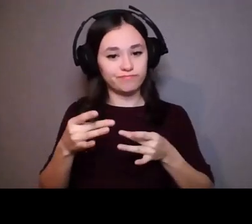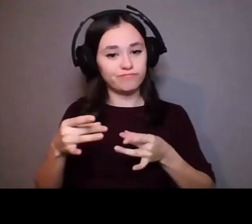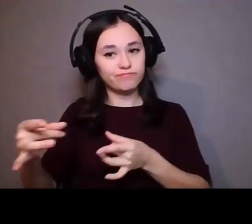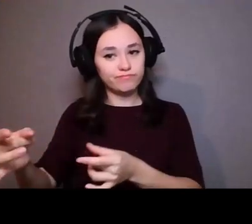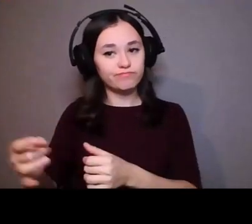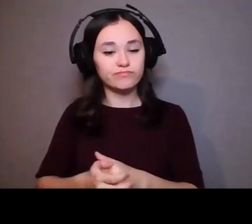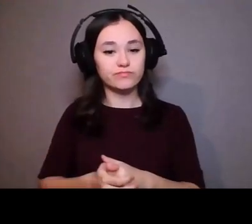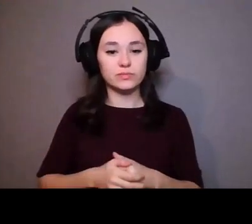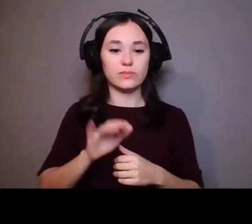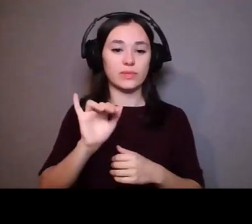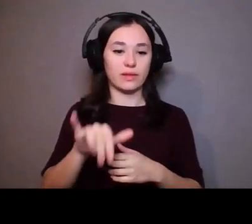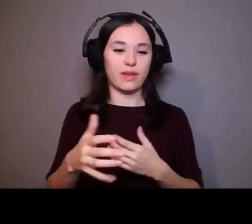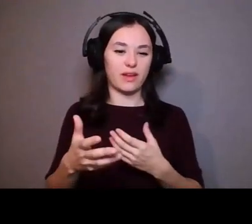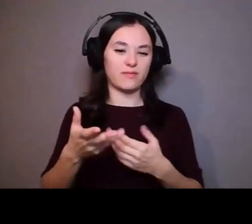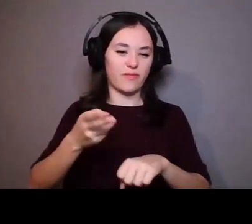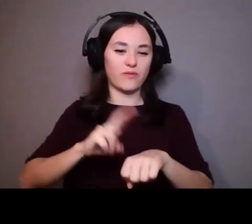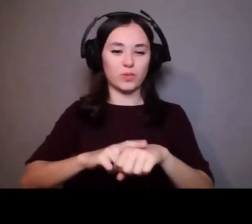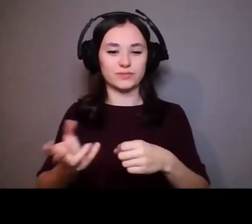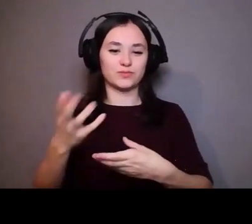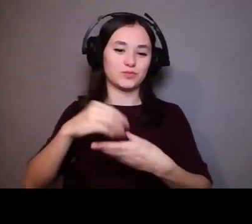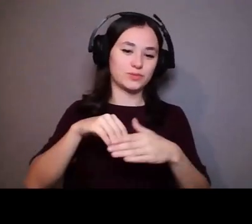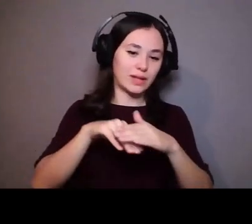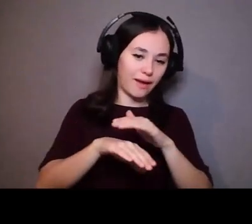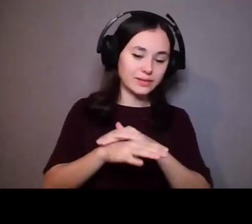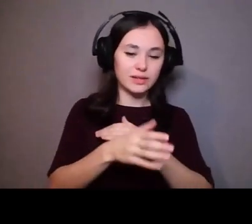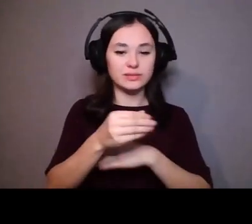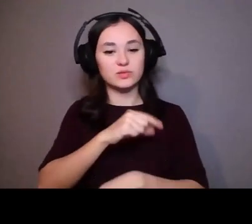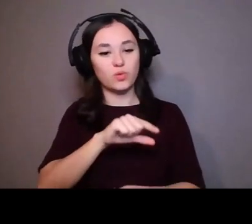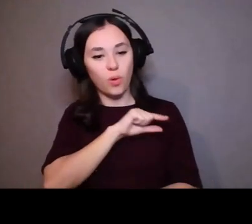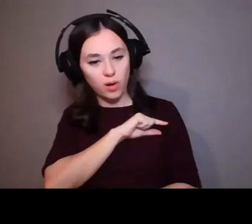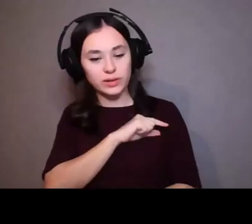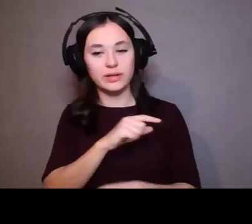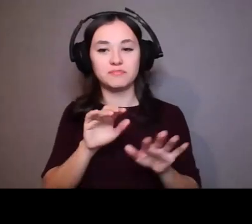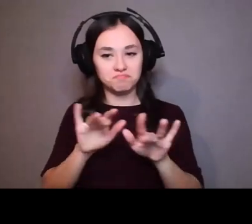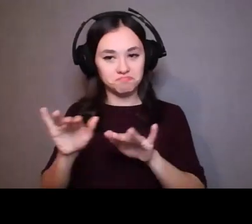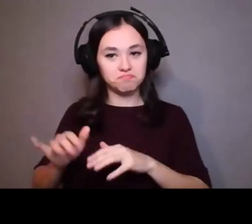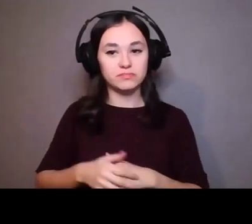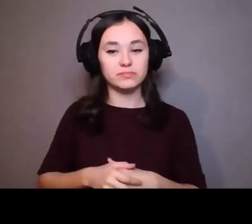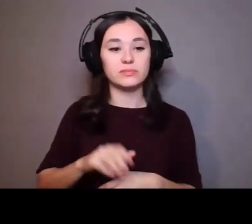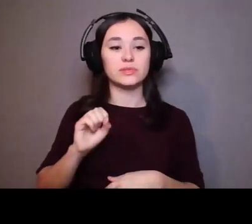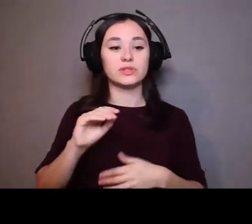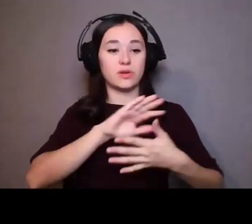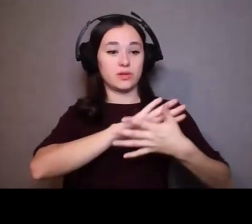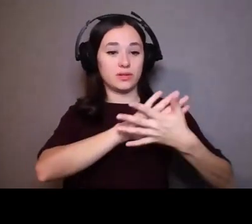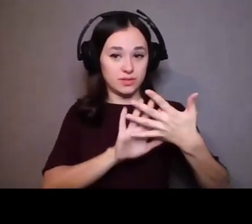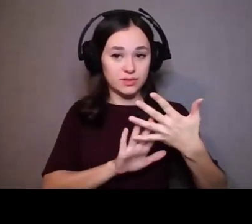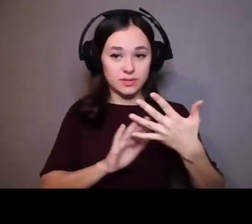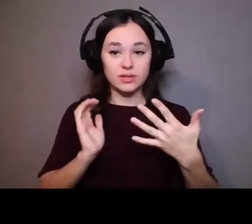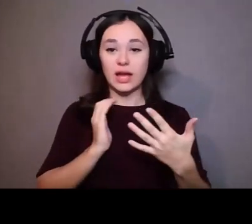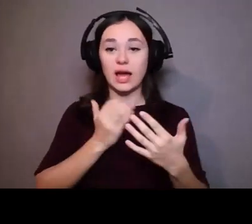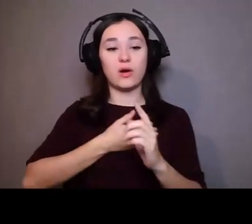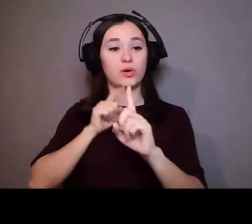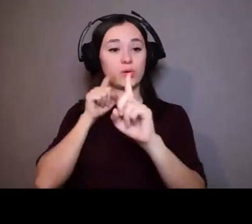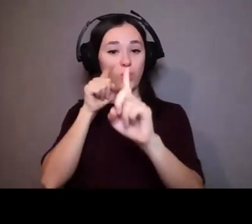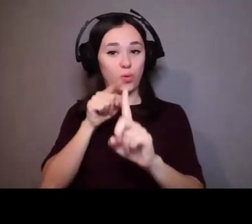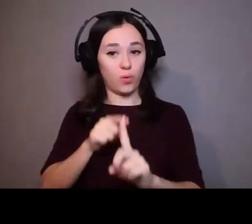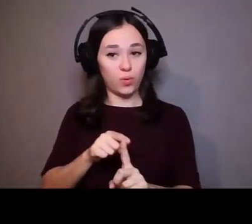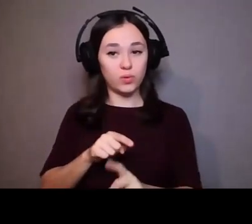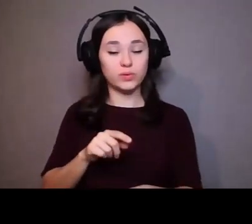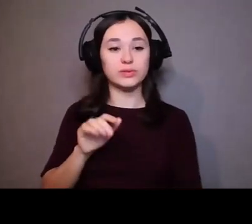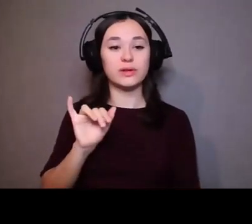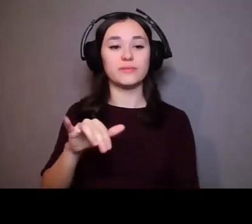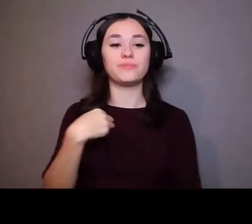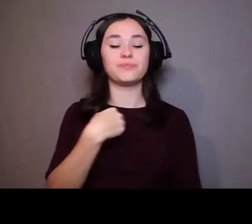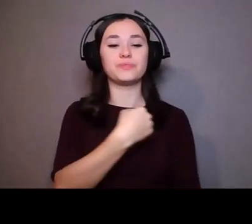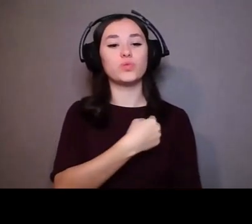and quality issues we talked about before. So those are the principles that we were kind of the guiding goals that were that we